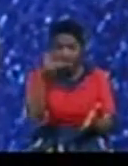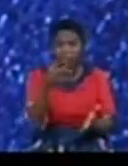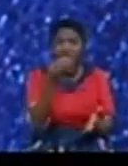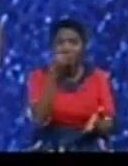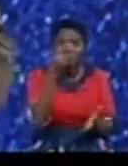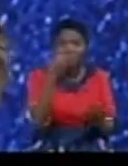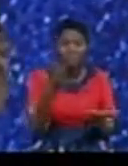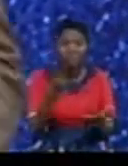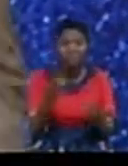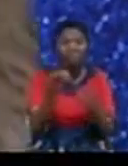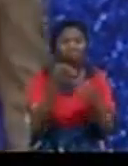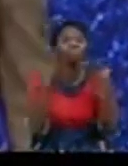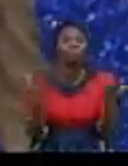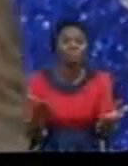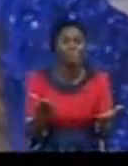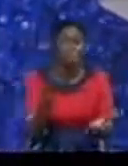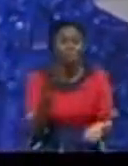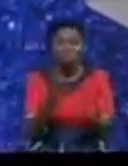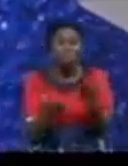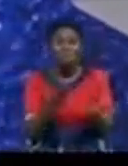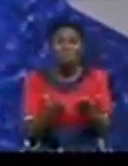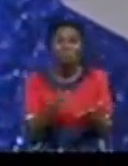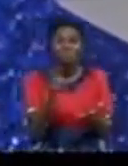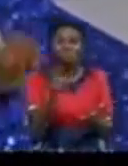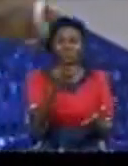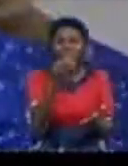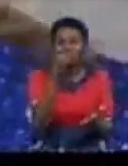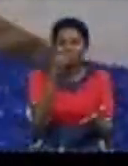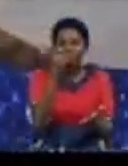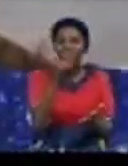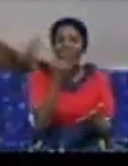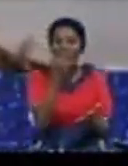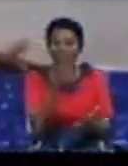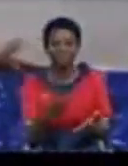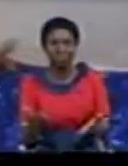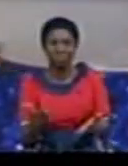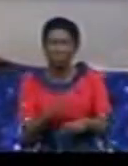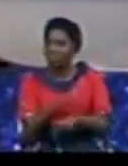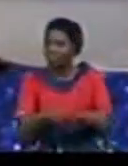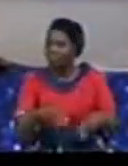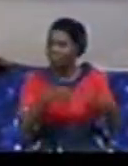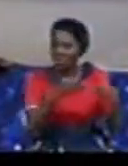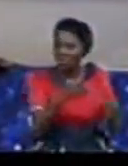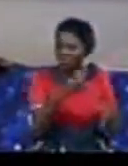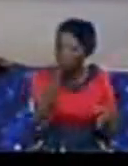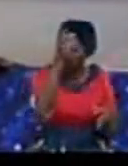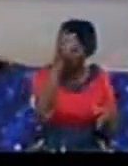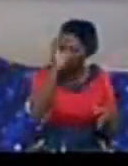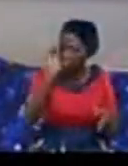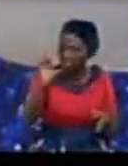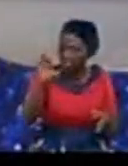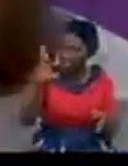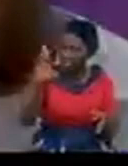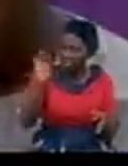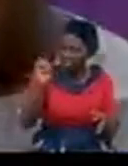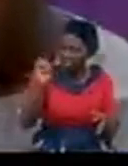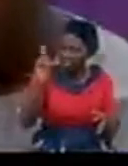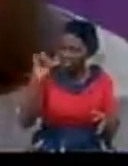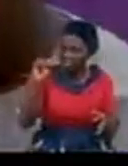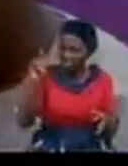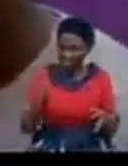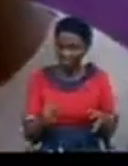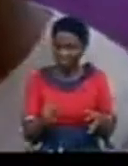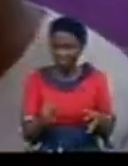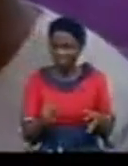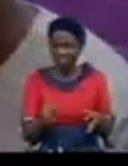you did not drink enough water. Don't give the devil credit. Satan has no power in your life